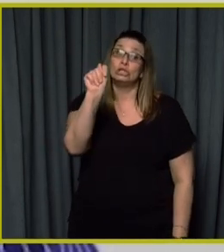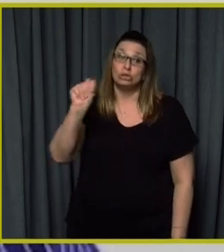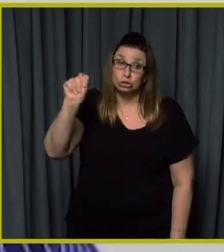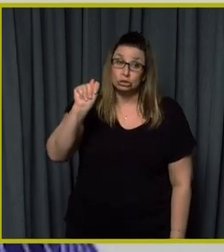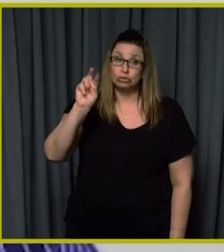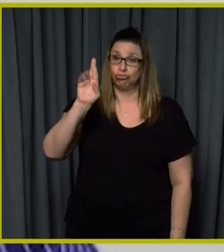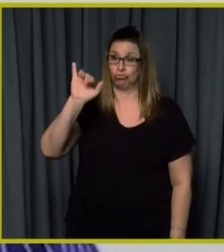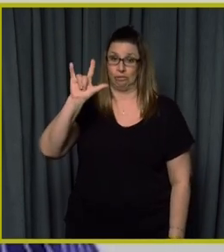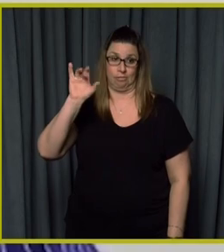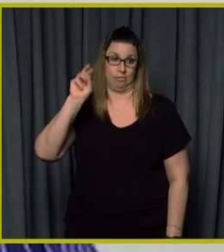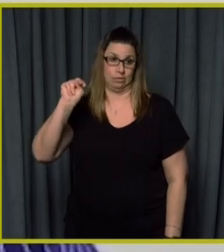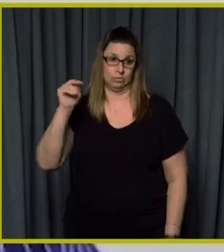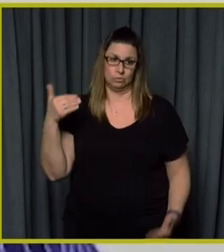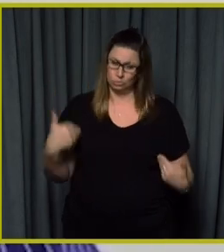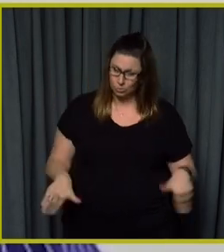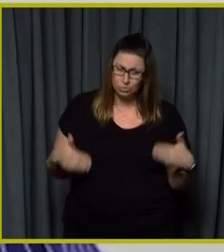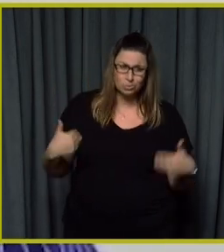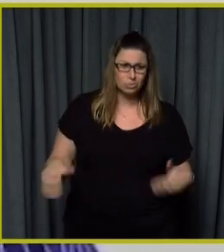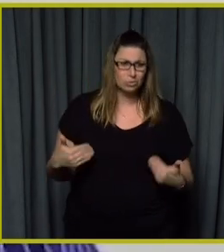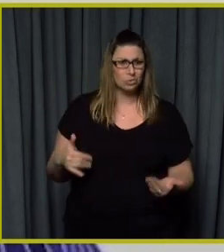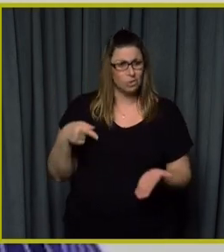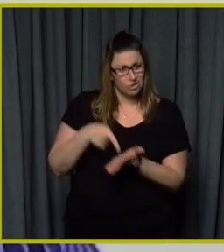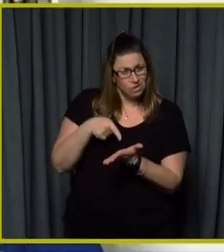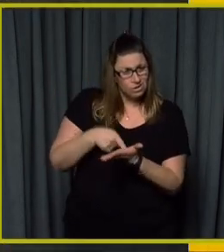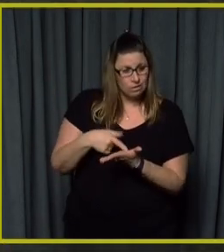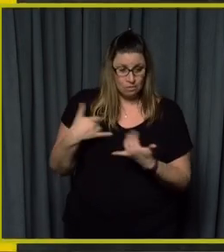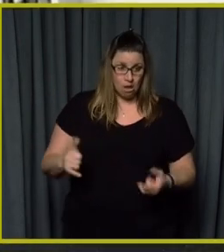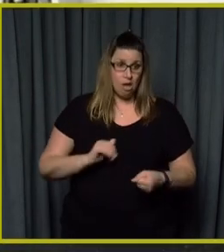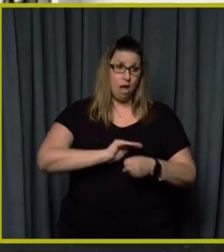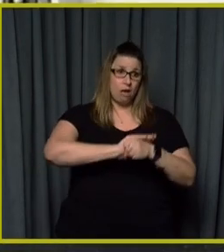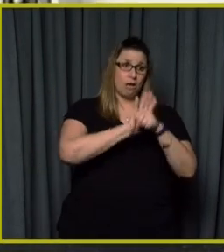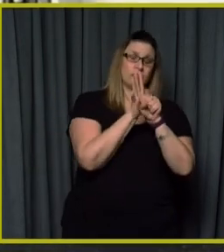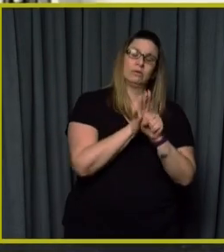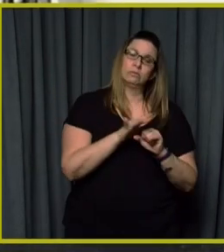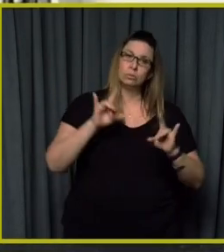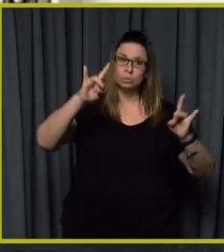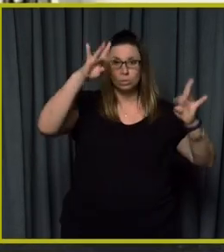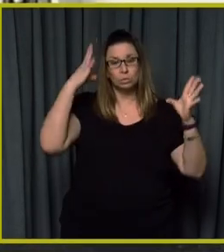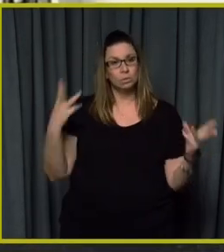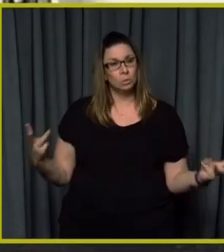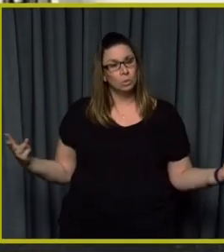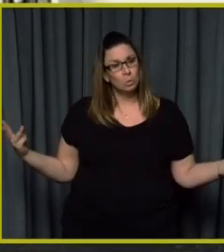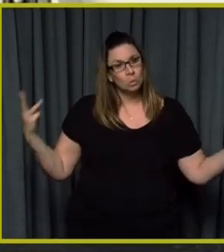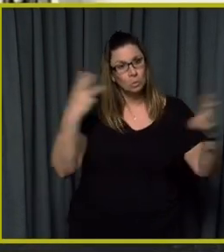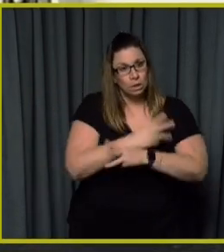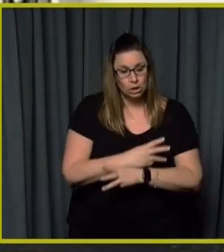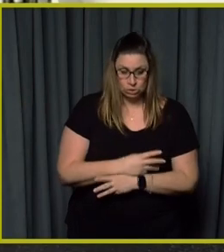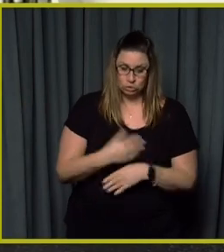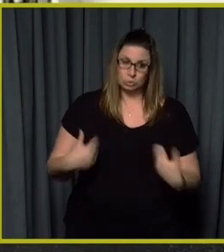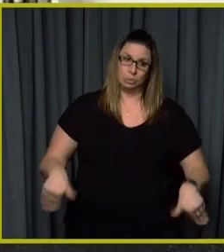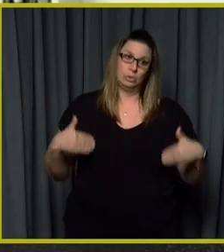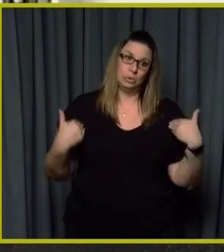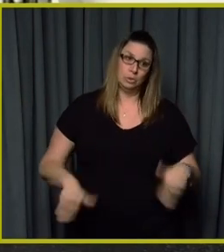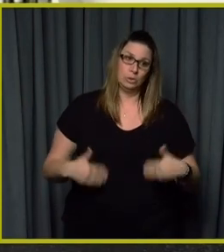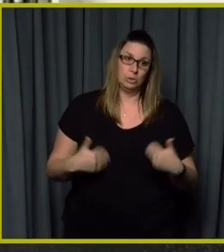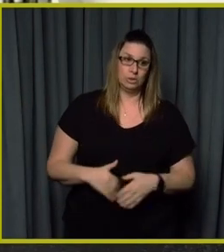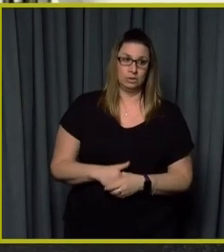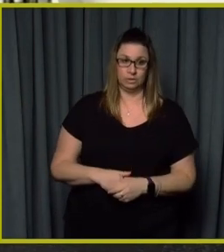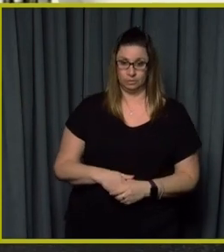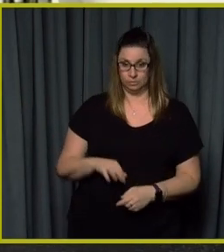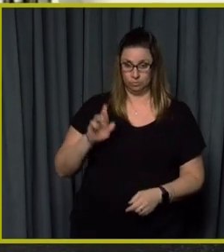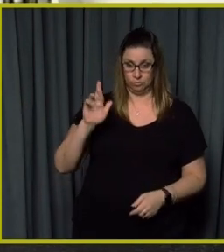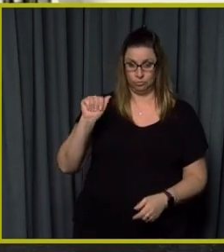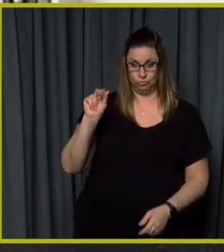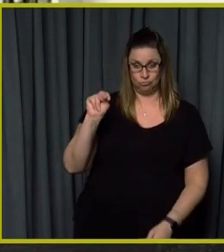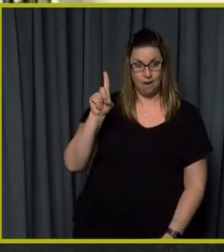been impacted by this crisis. Hi, I'm Randy Weingarten, president of the American Federation of